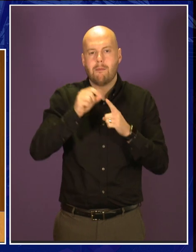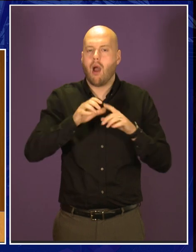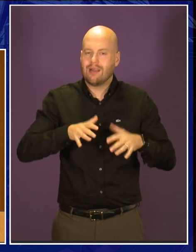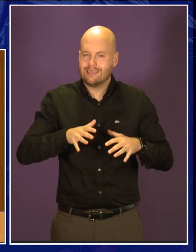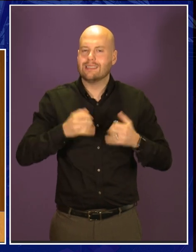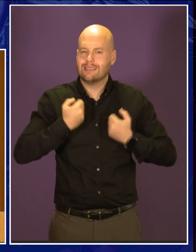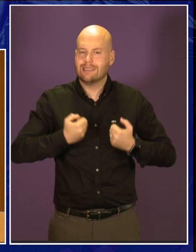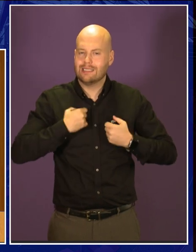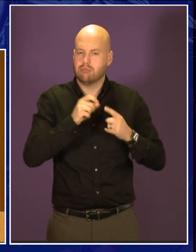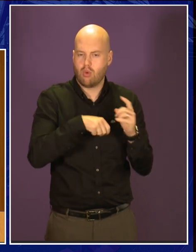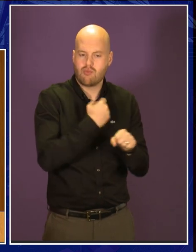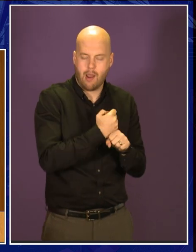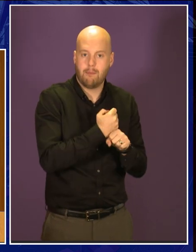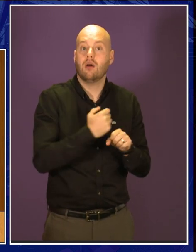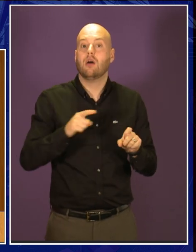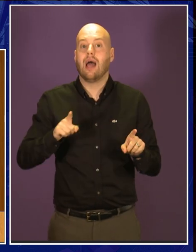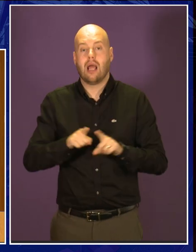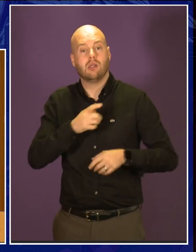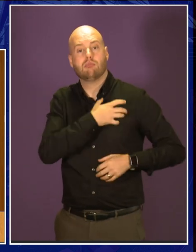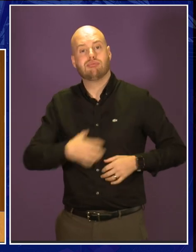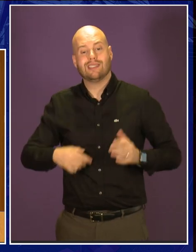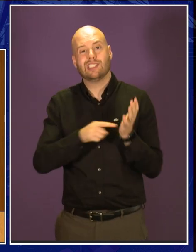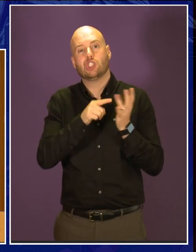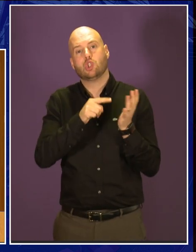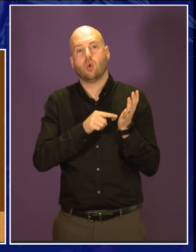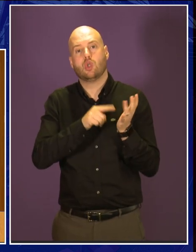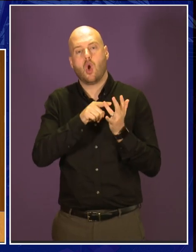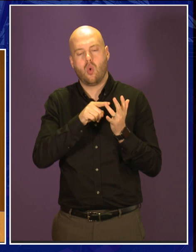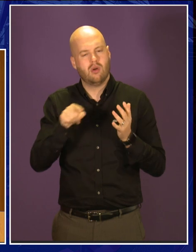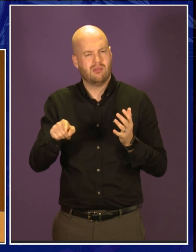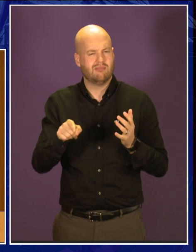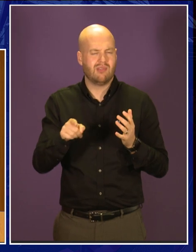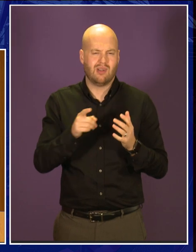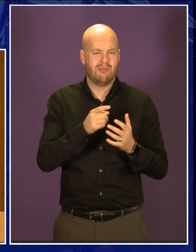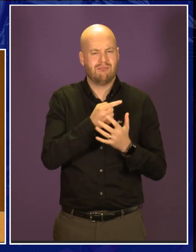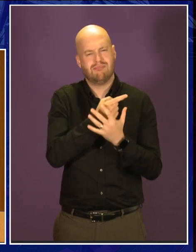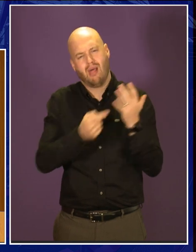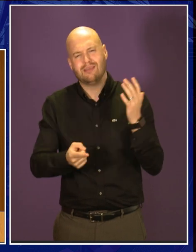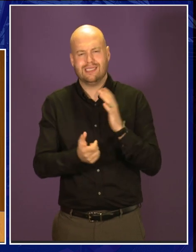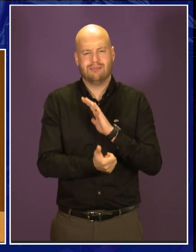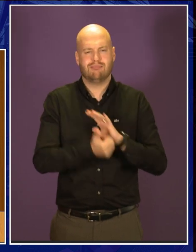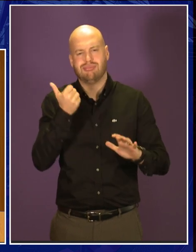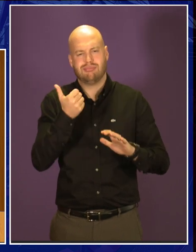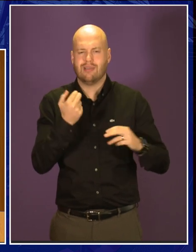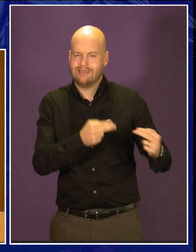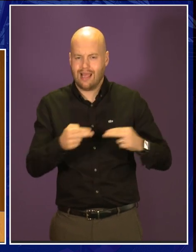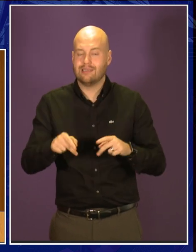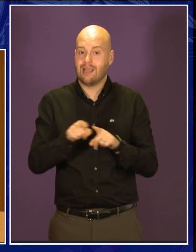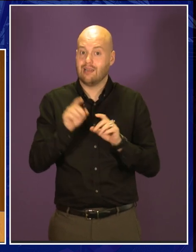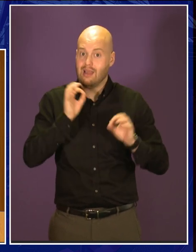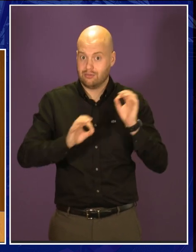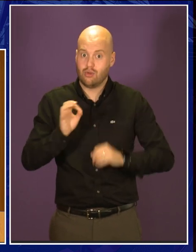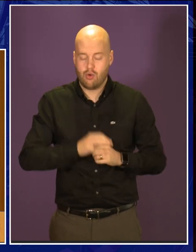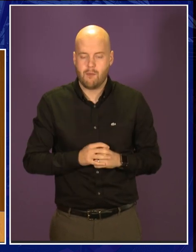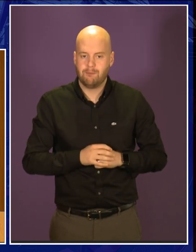Toto Nwanshuti, multidisciplinary artist, dancer and scholar from South Africa, to speak and perform. In fact, some